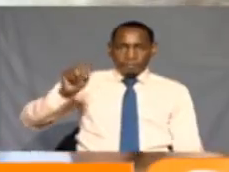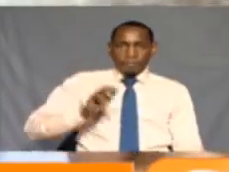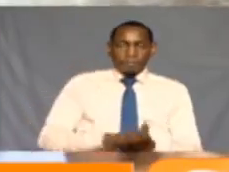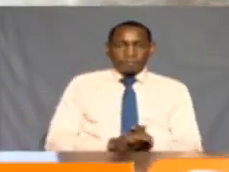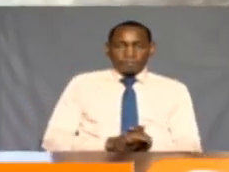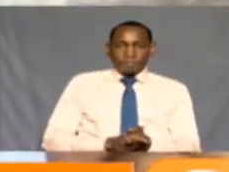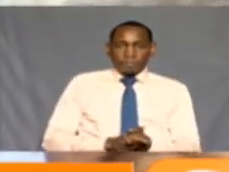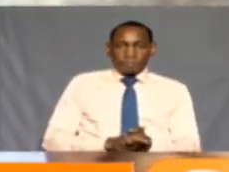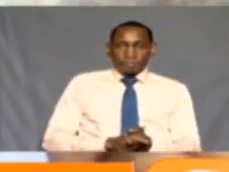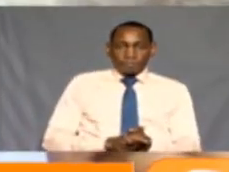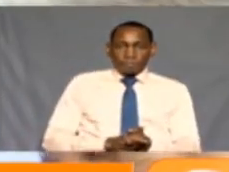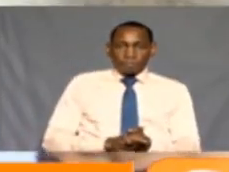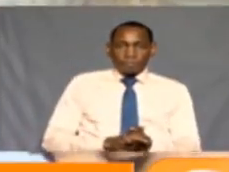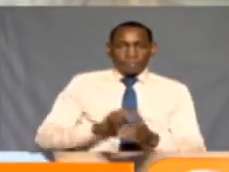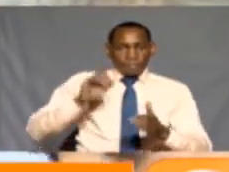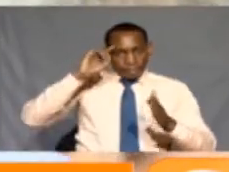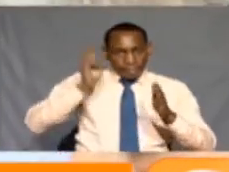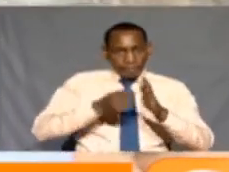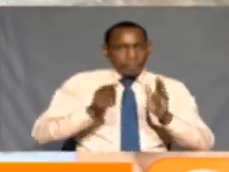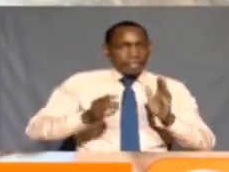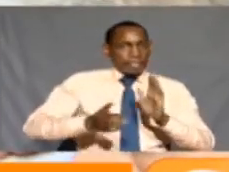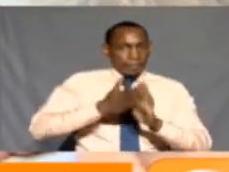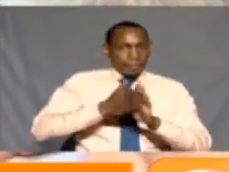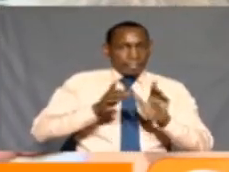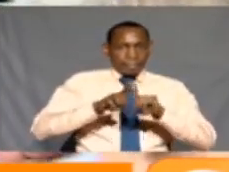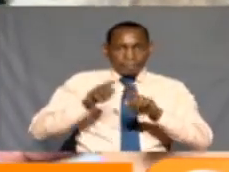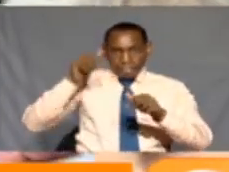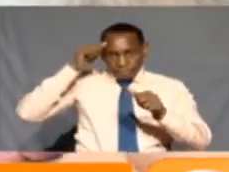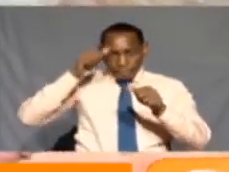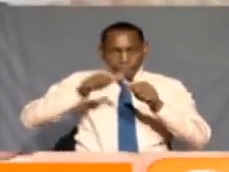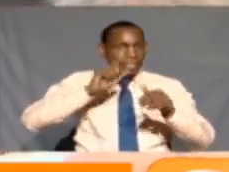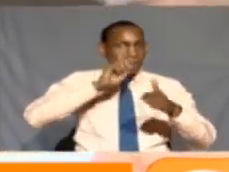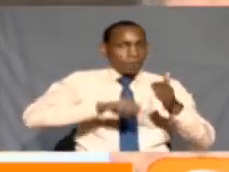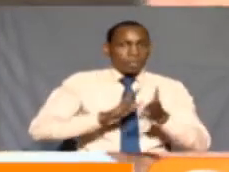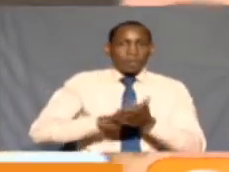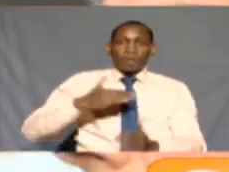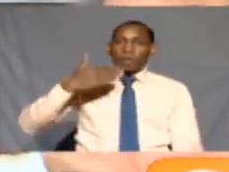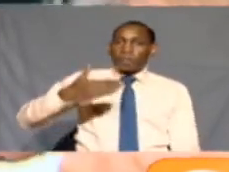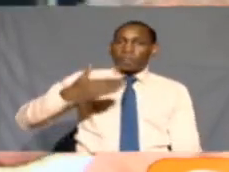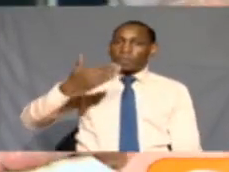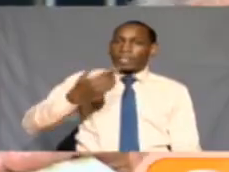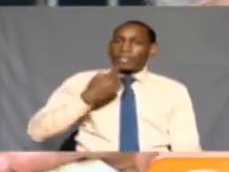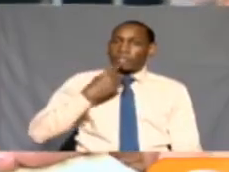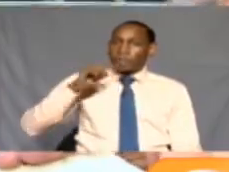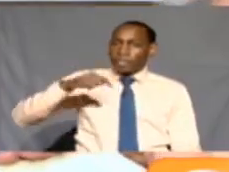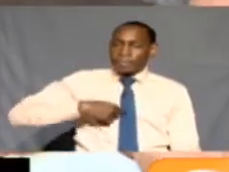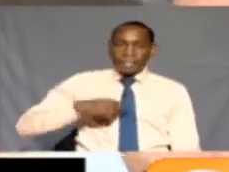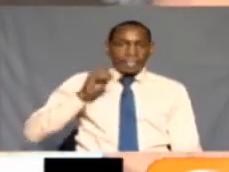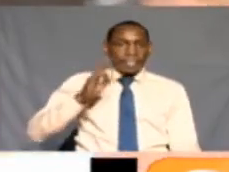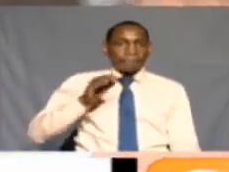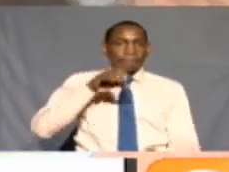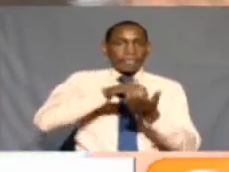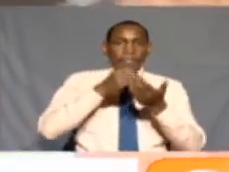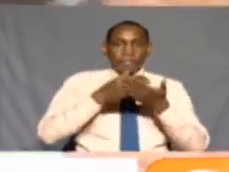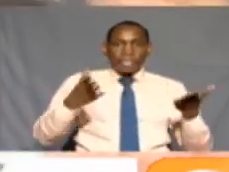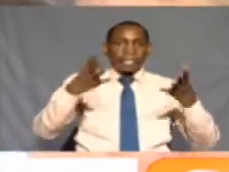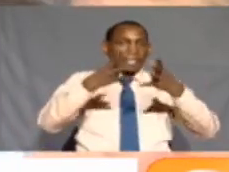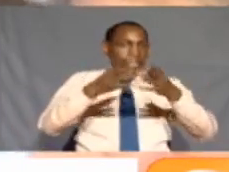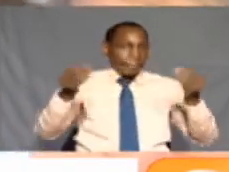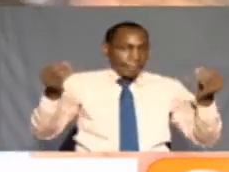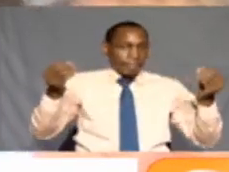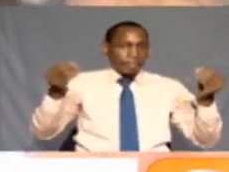came to me immediately. And I was reminded what he told me, that in case of anything, my